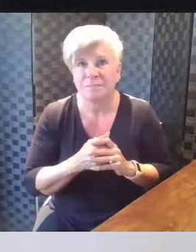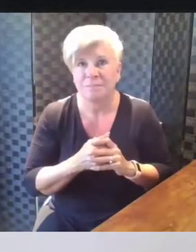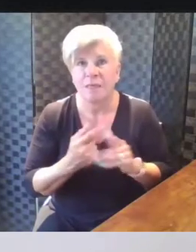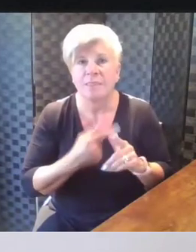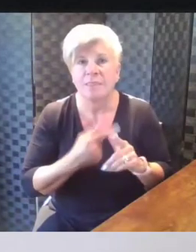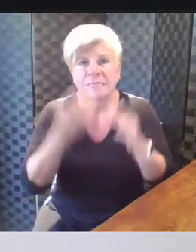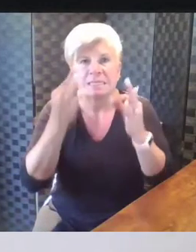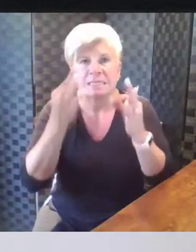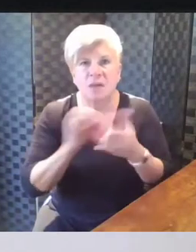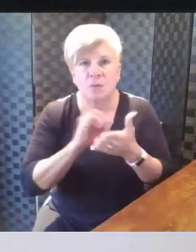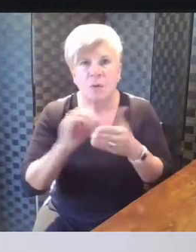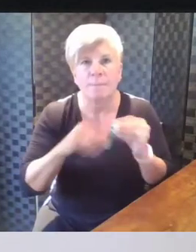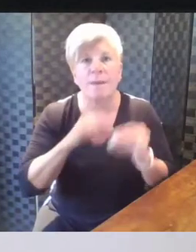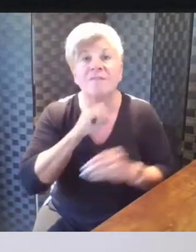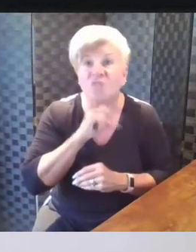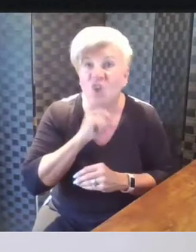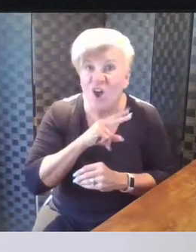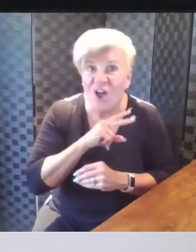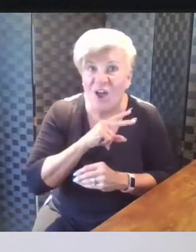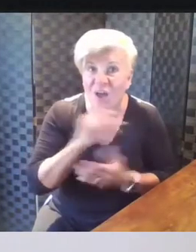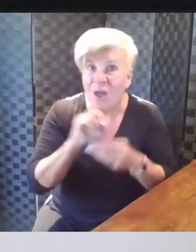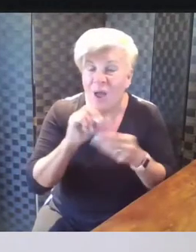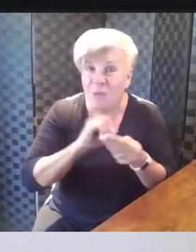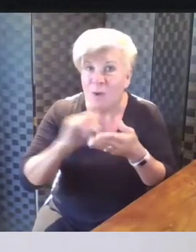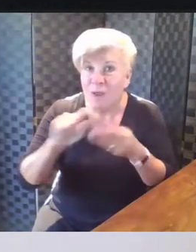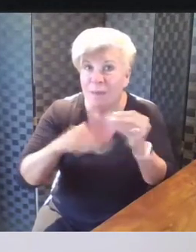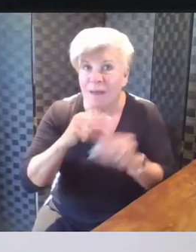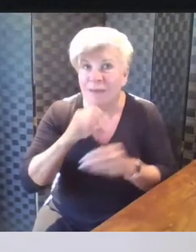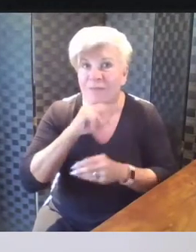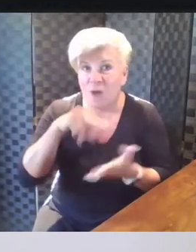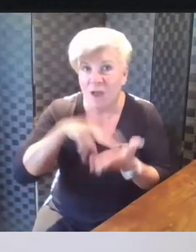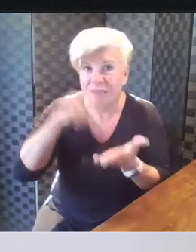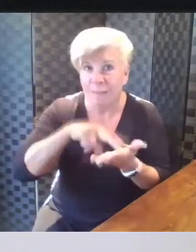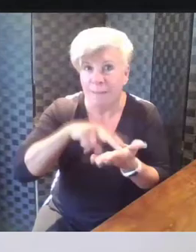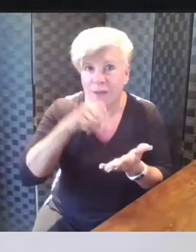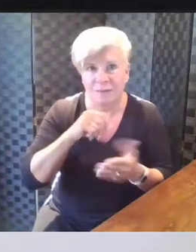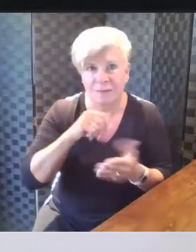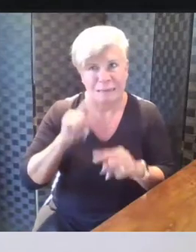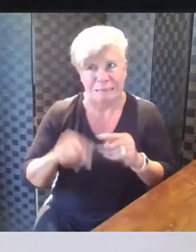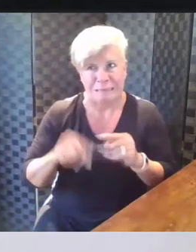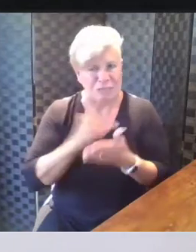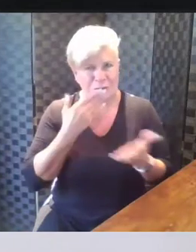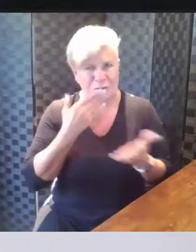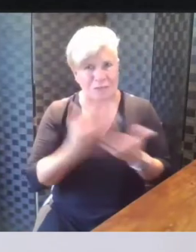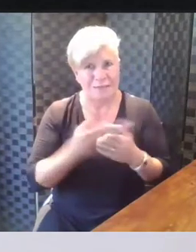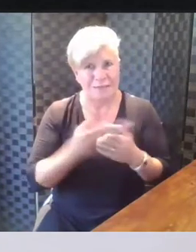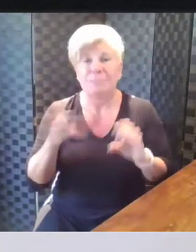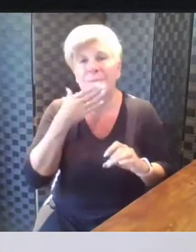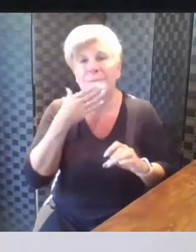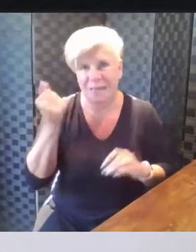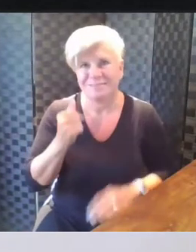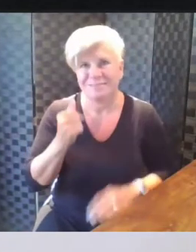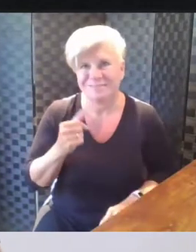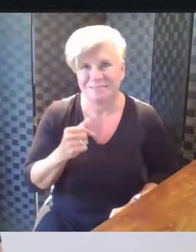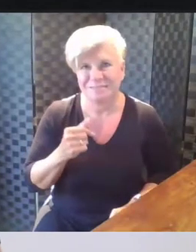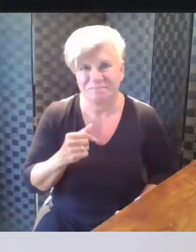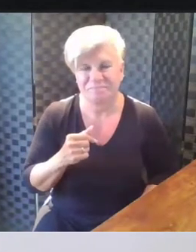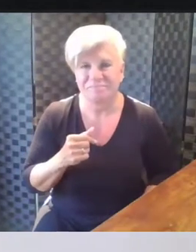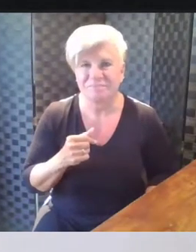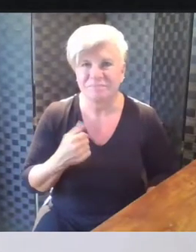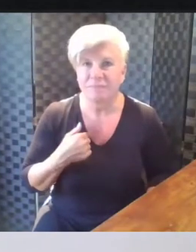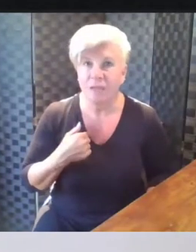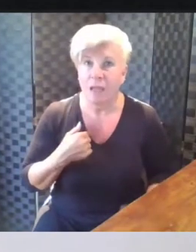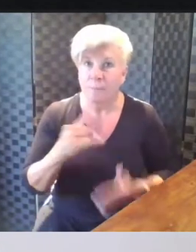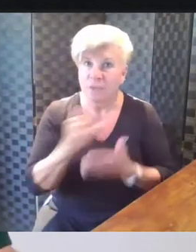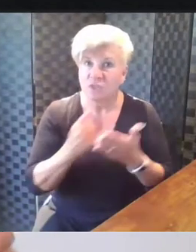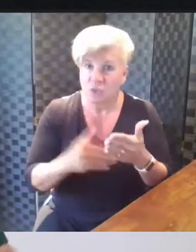Then I decided to write a story about a frog. I wrote about a frog that can hop real fast. And I'm not a good frog drawer, but I did my best. But now I'm going to draw my